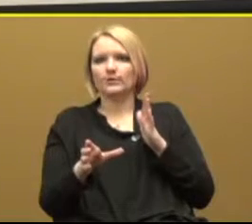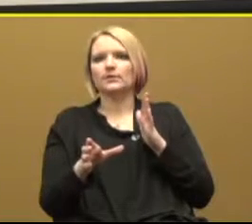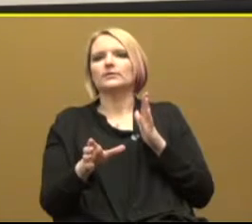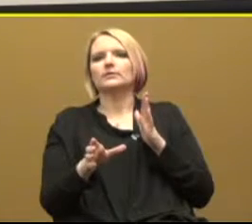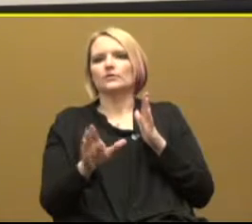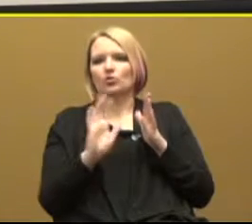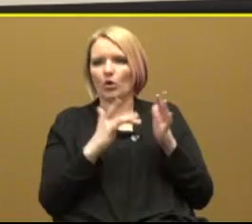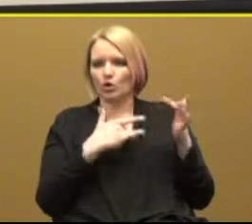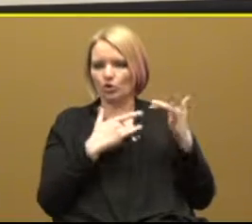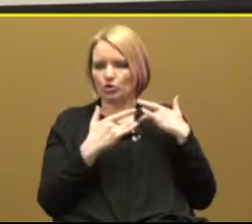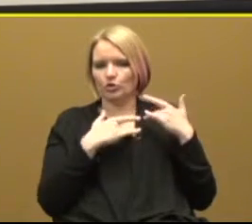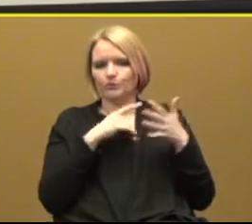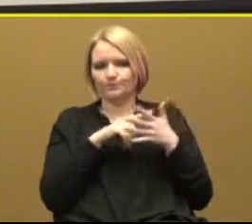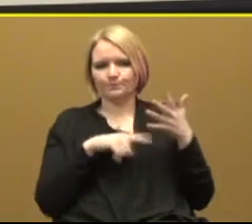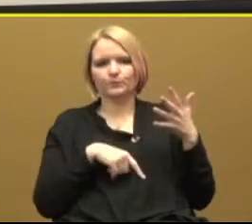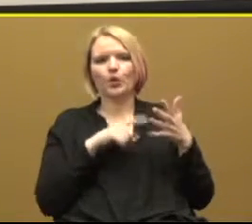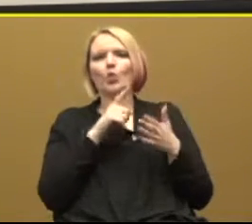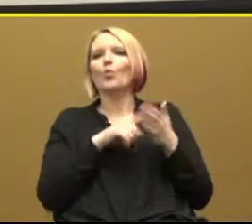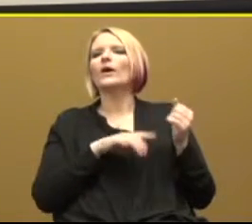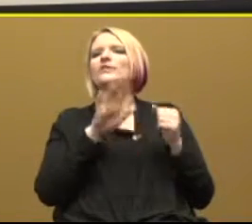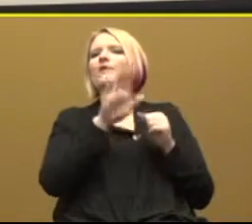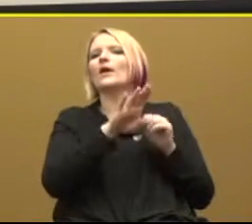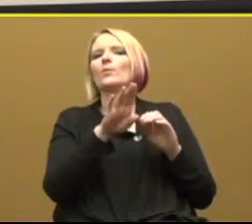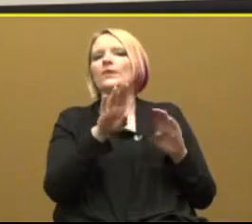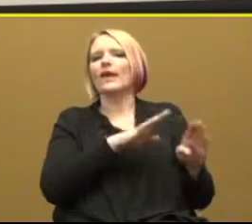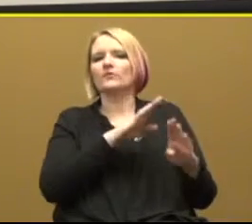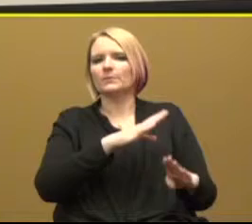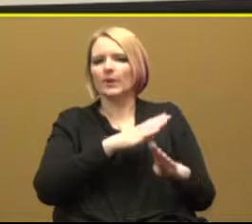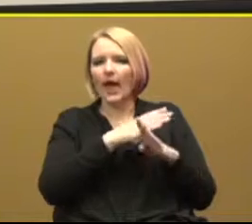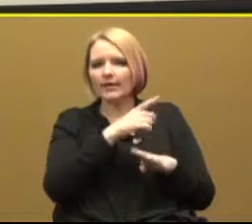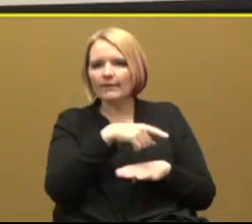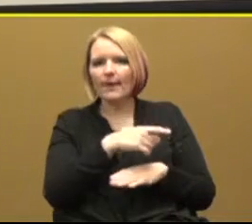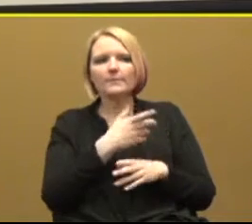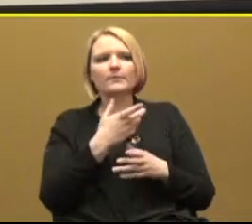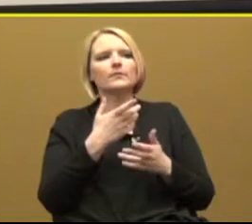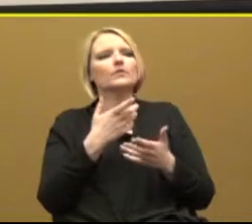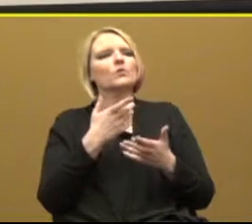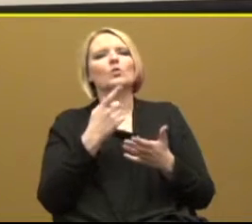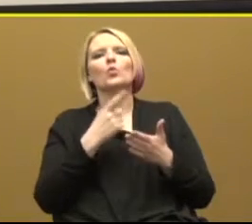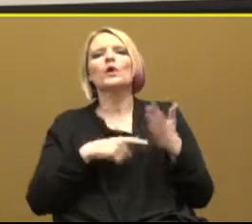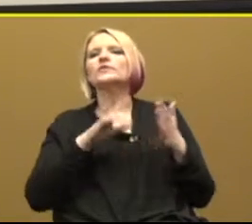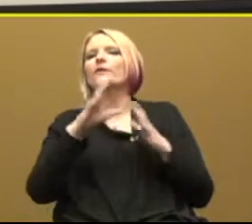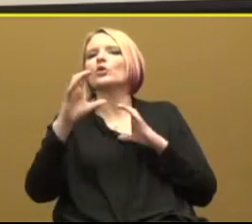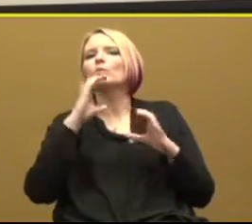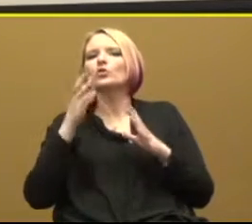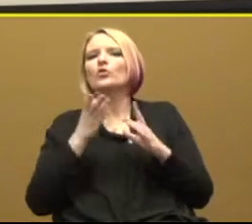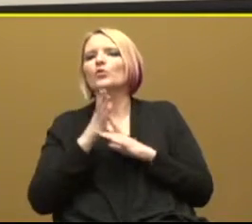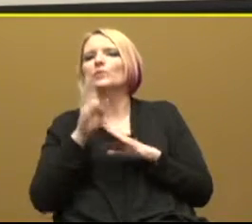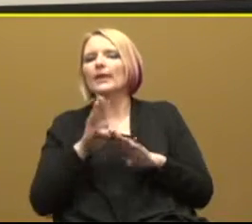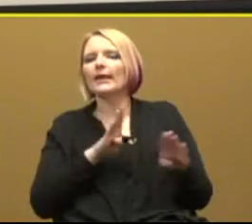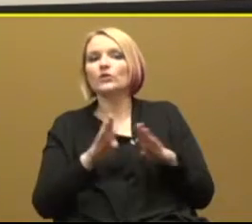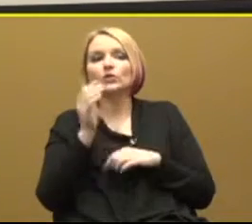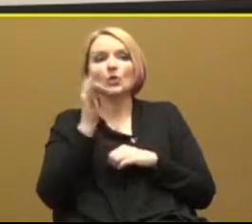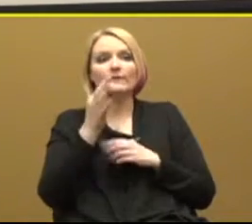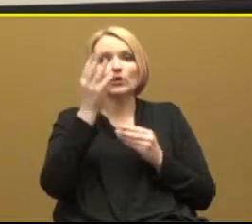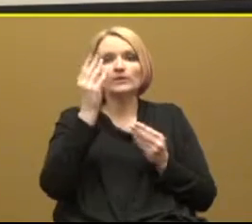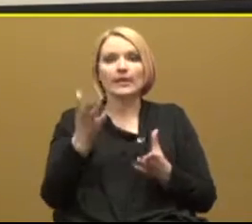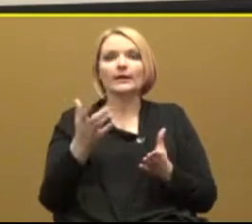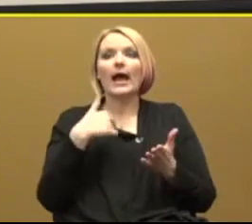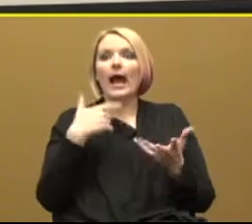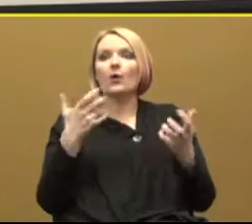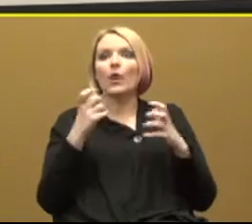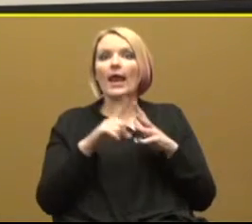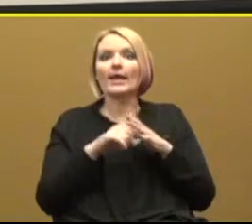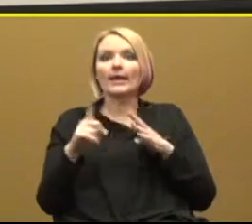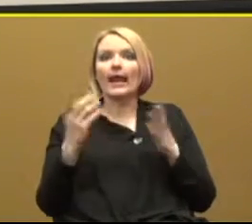that you're concerned about. When are behaviors getting in the way? What are they communicating through their behavior? So if they're communicating, get me the